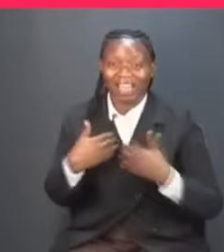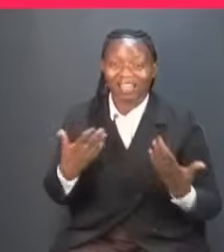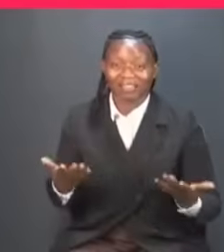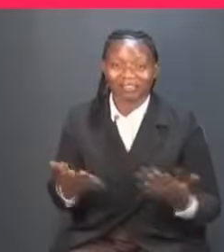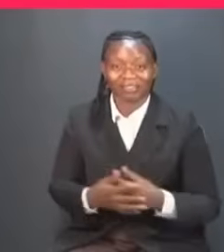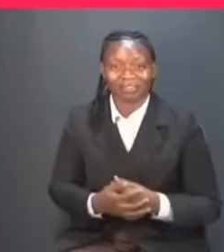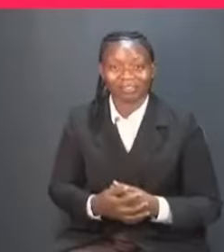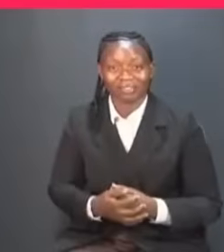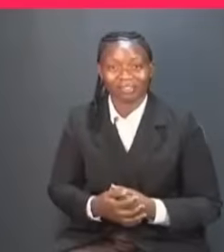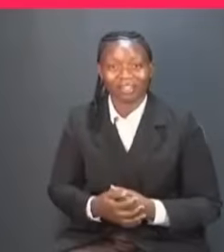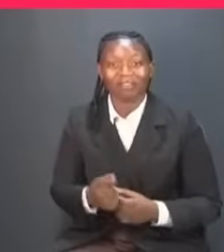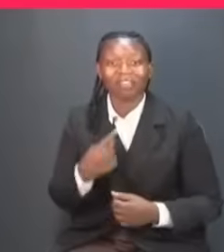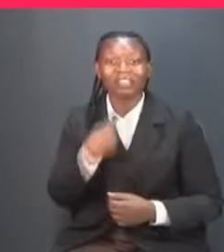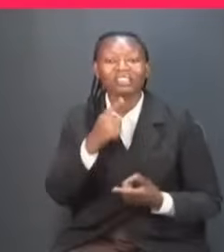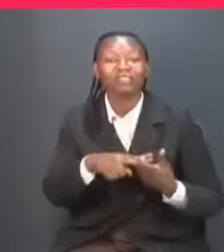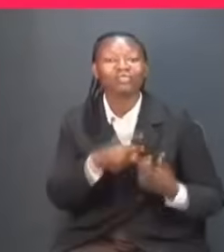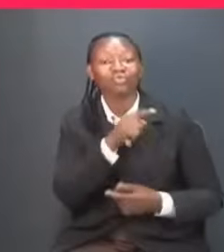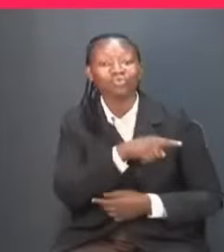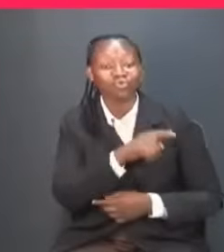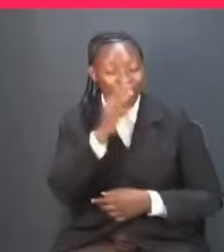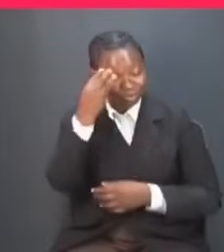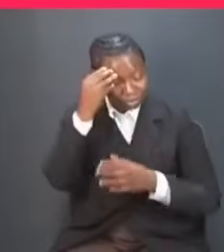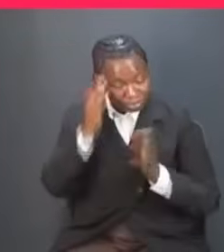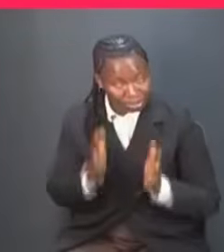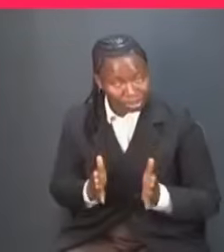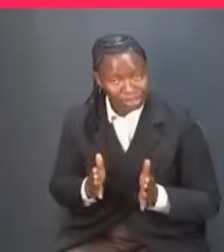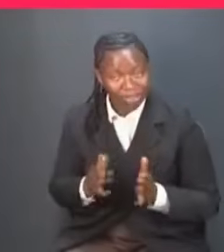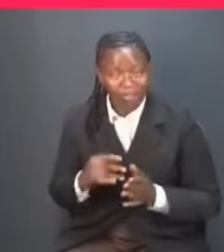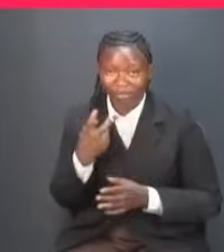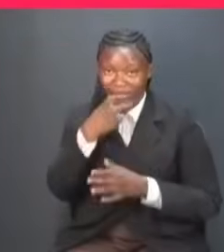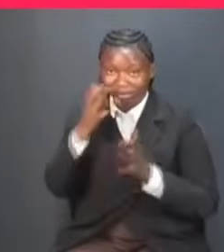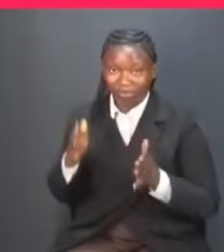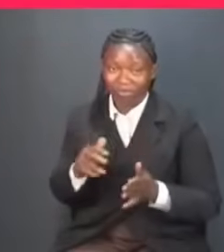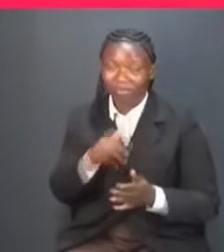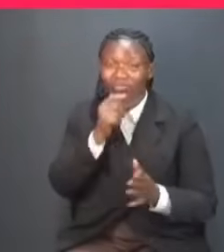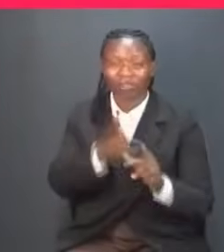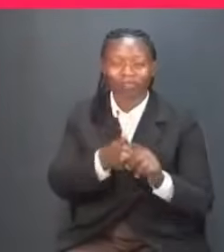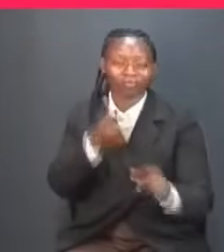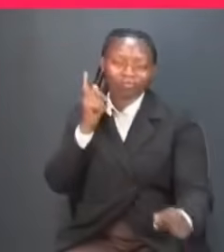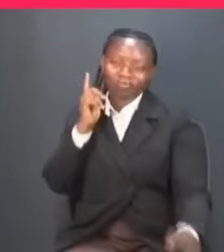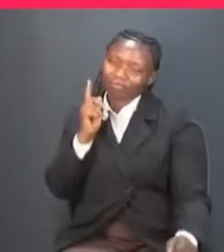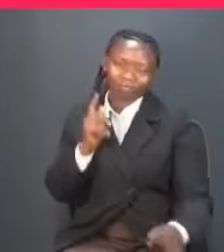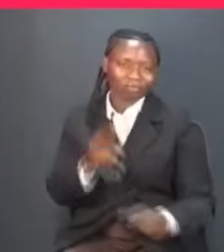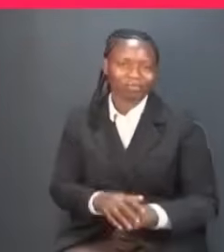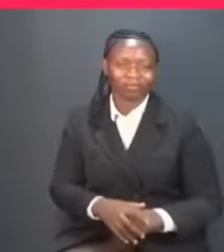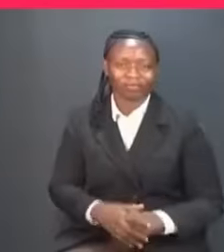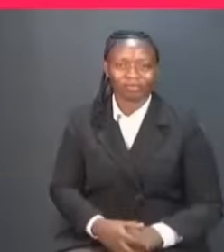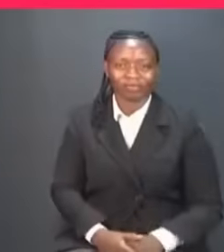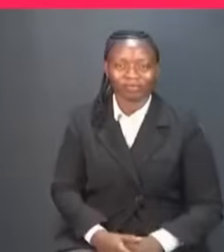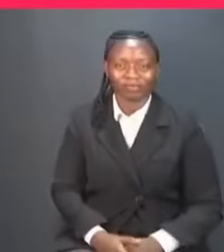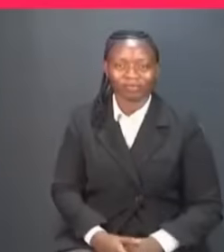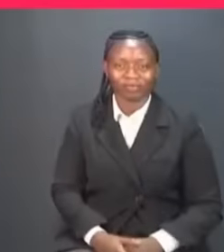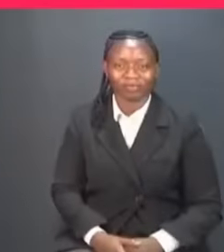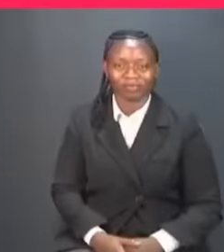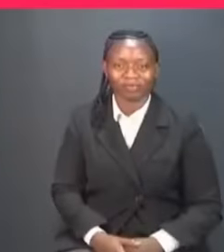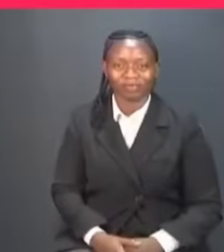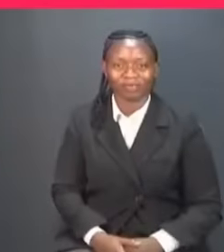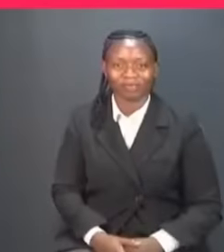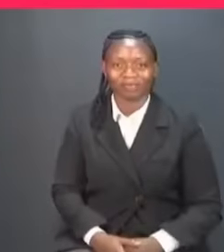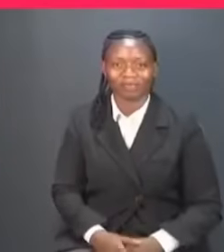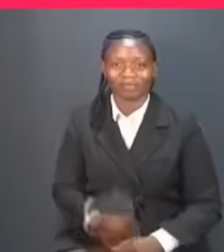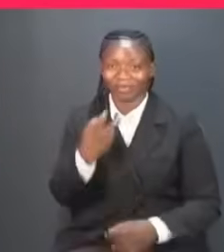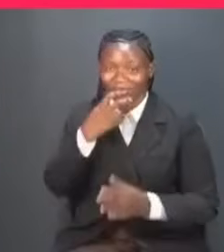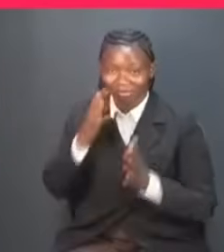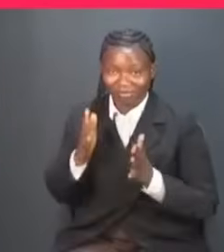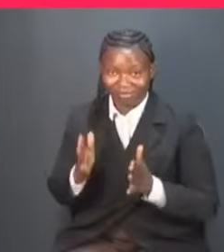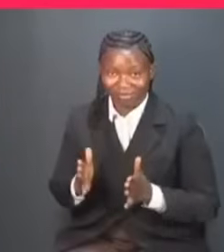they relayed that to you, Minister? Speaker, it is withdrawn. No, let the minister respond. Speaker, indeed,